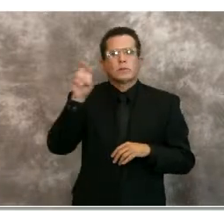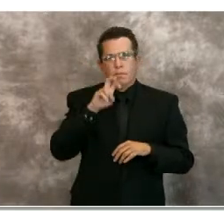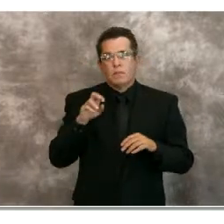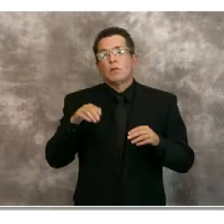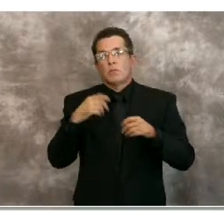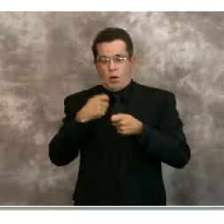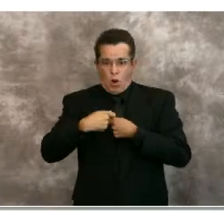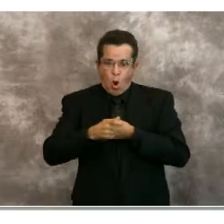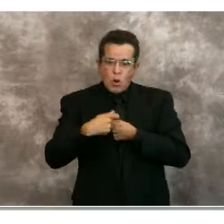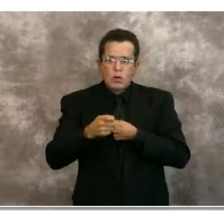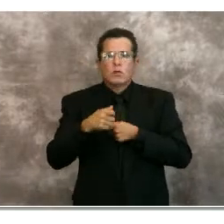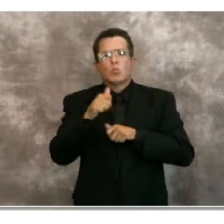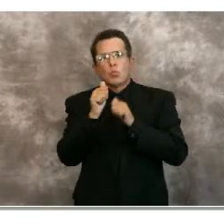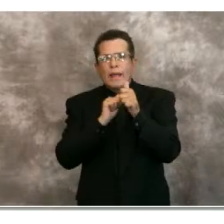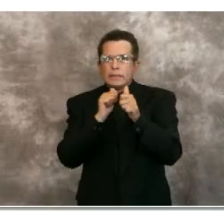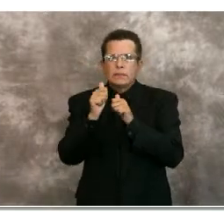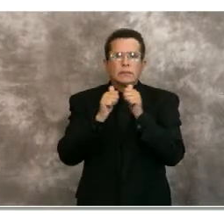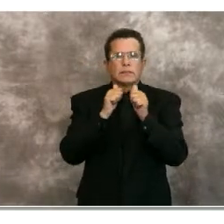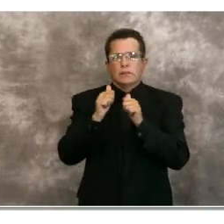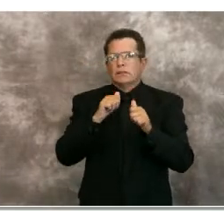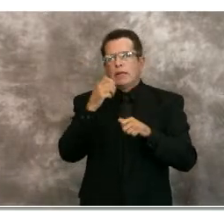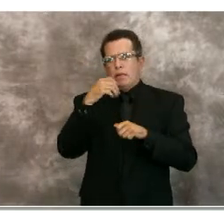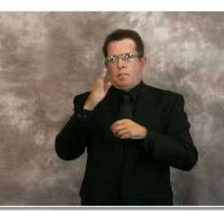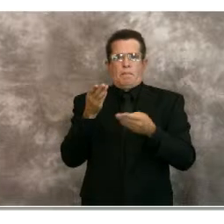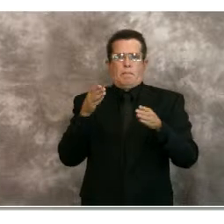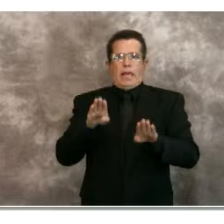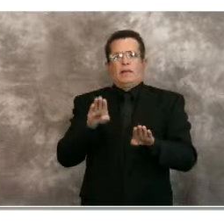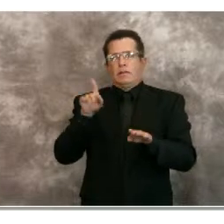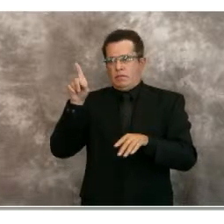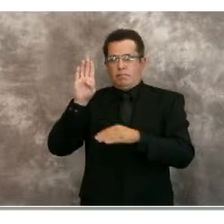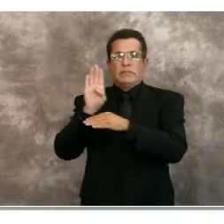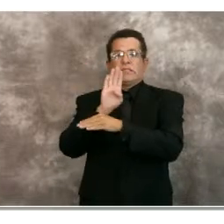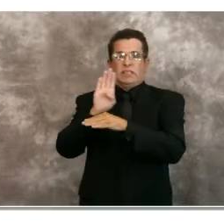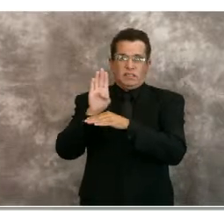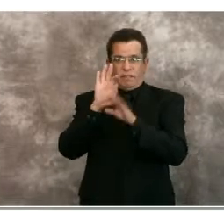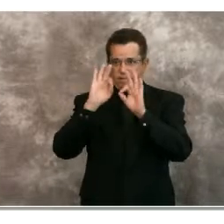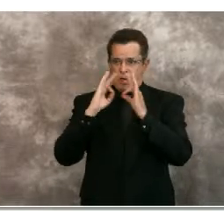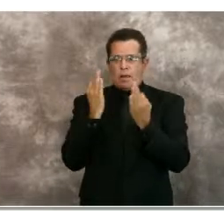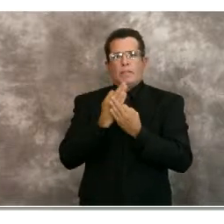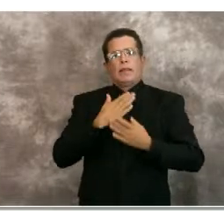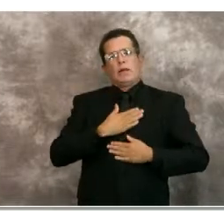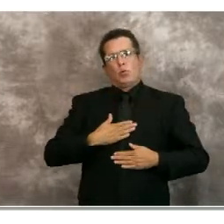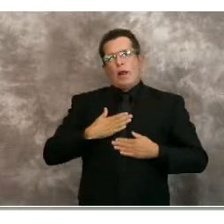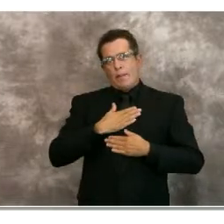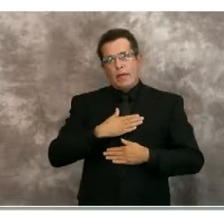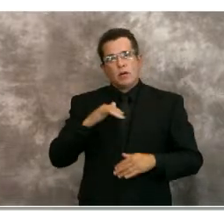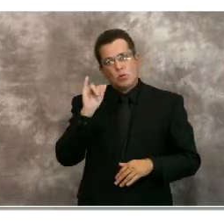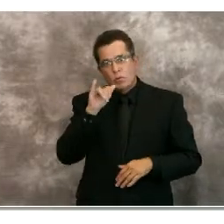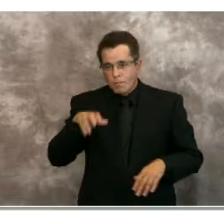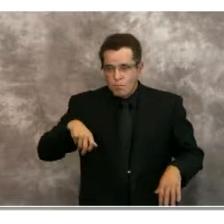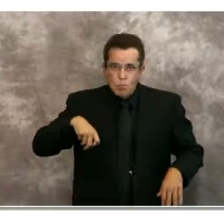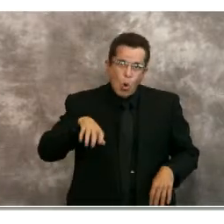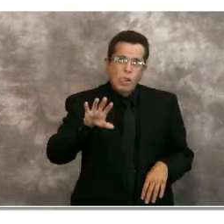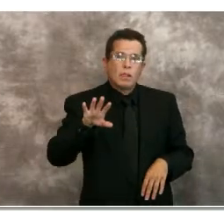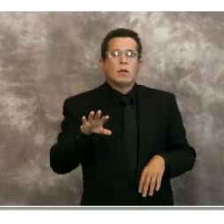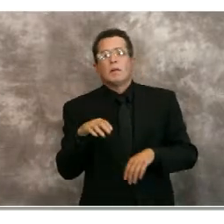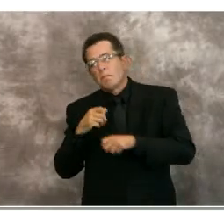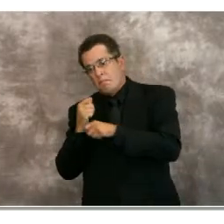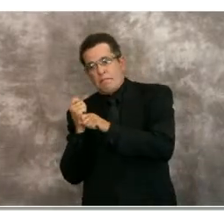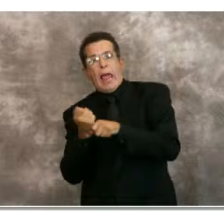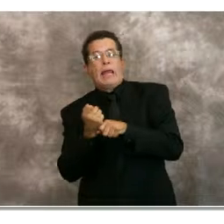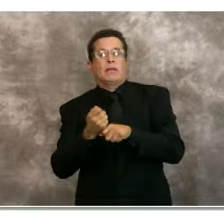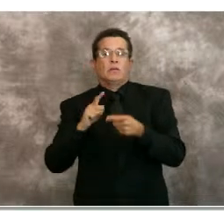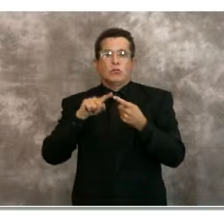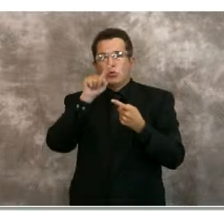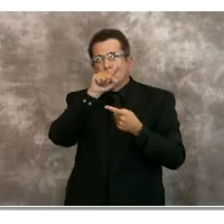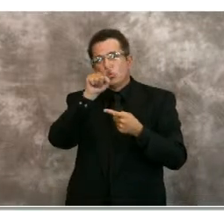rooms, racetracks and satellite wagering facilities, family entertainment, including bowling alleys and batting cages,